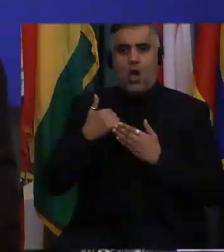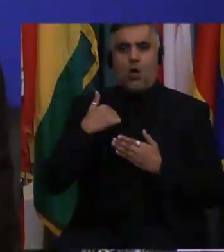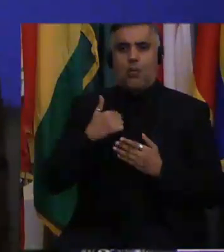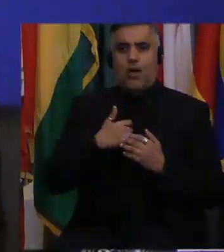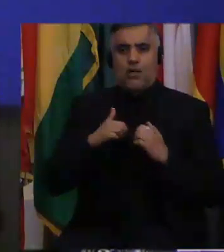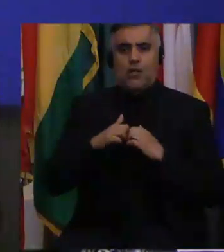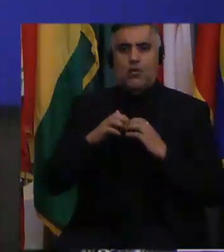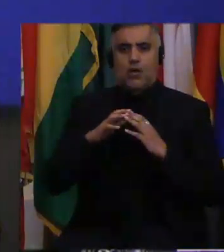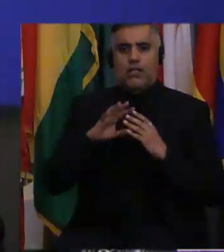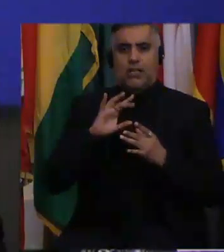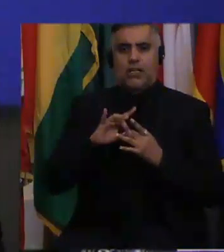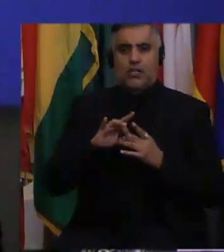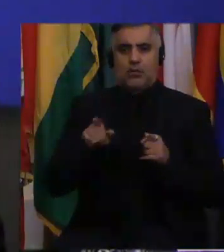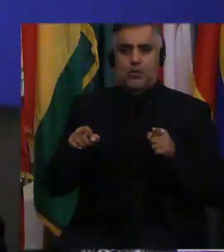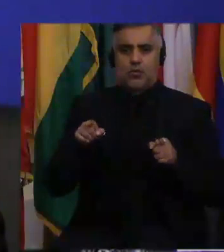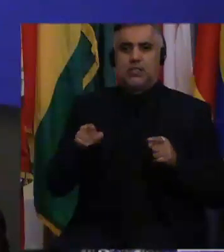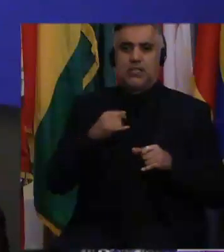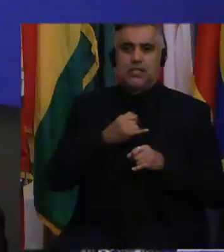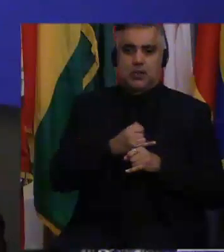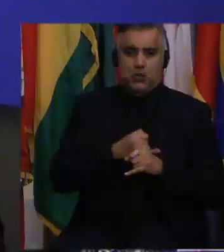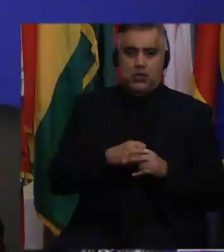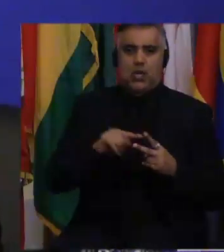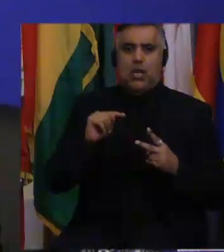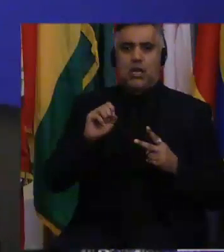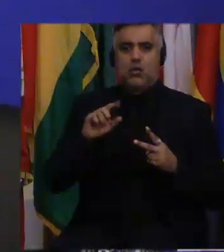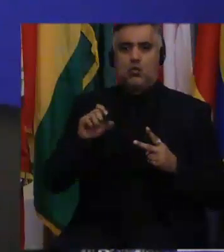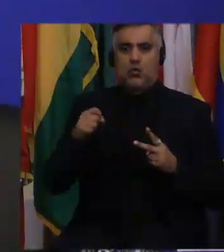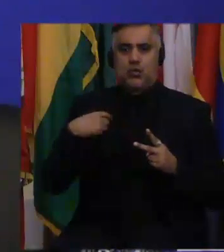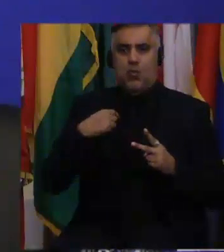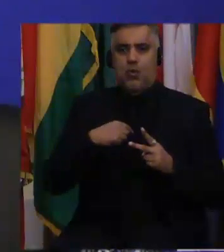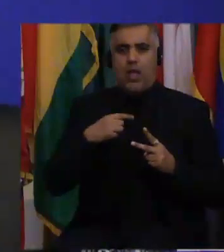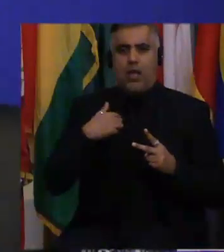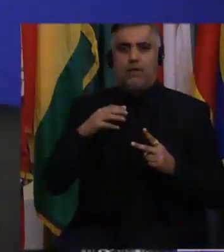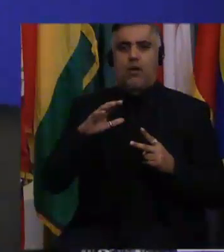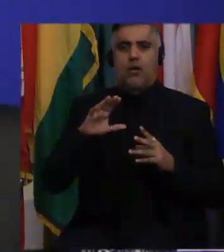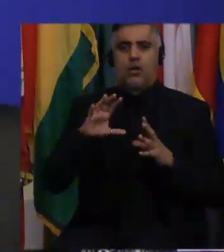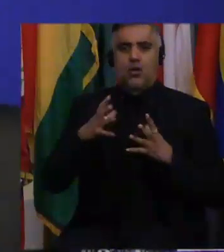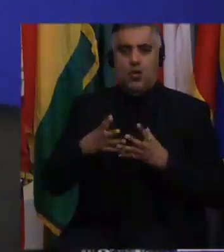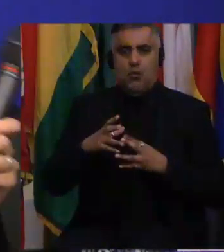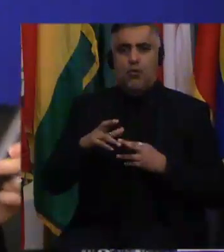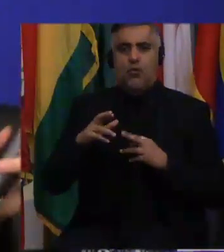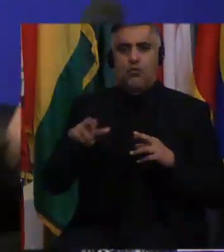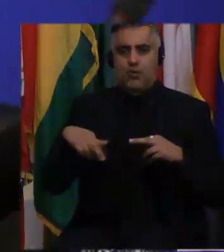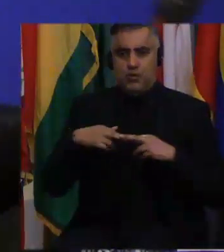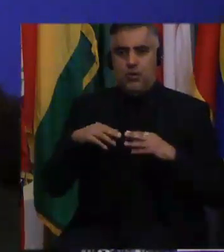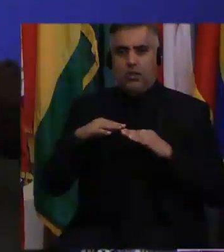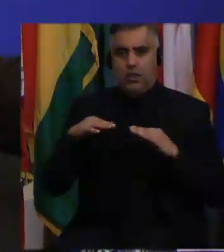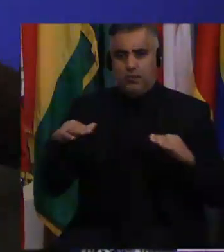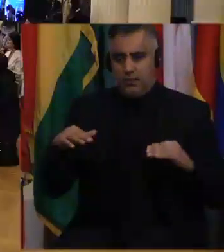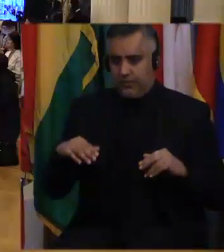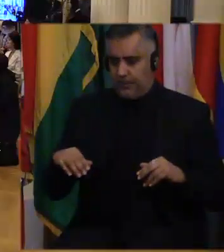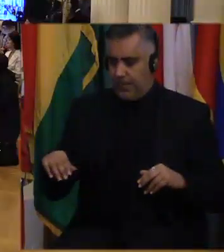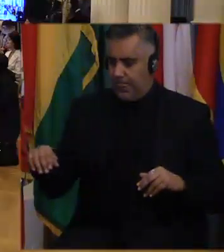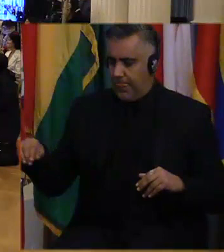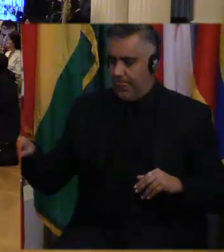create these connections between the institutions and tools that we have at global and regional levels. Paolo.